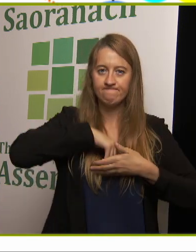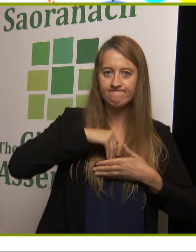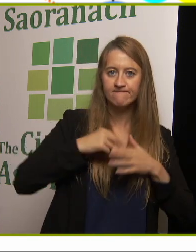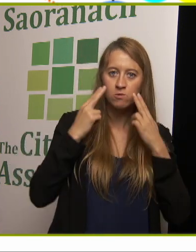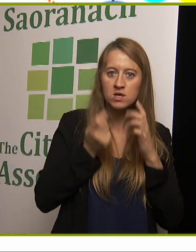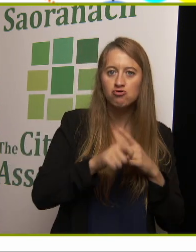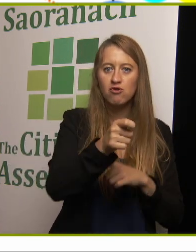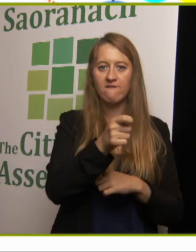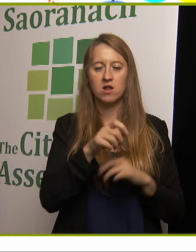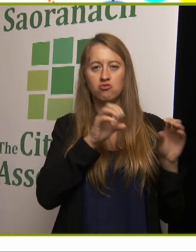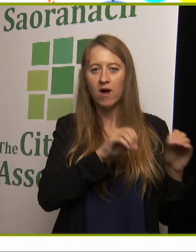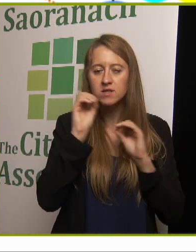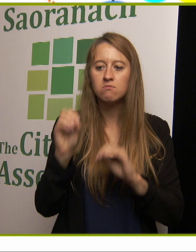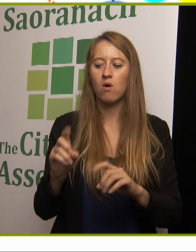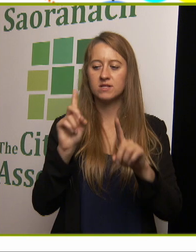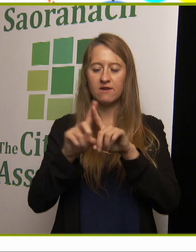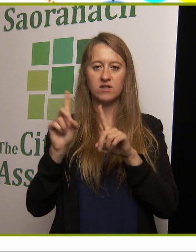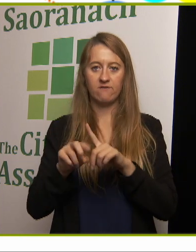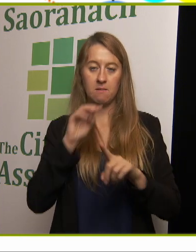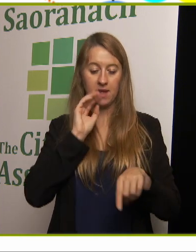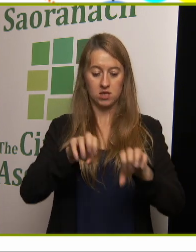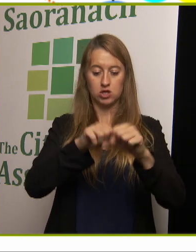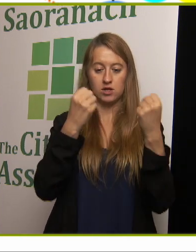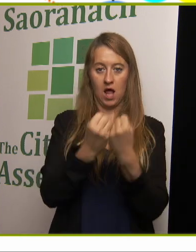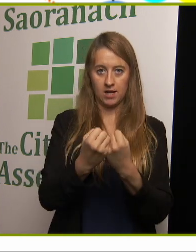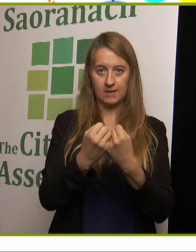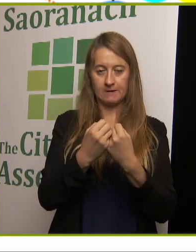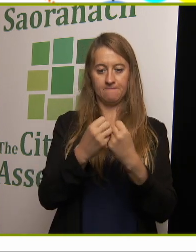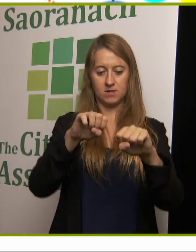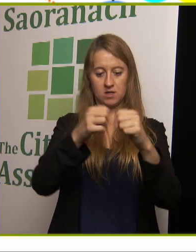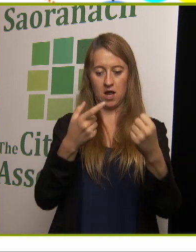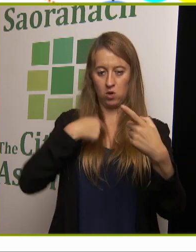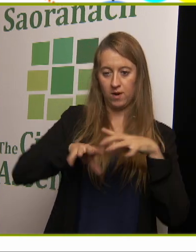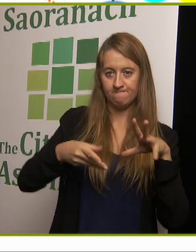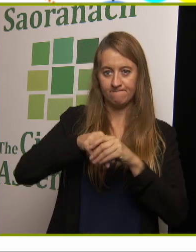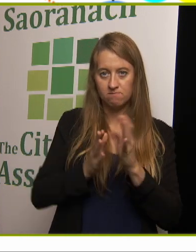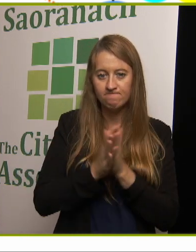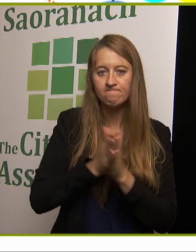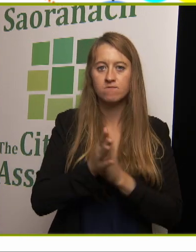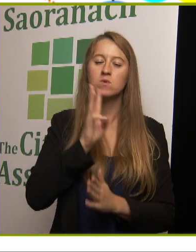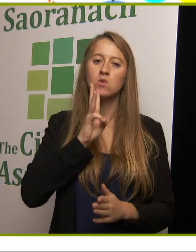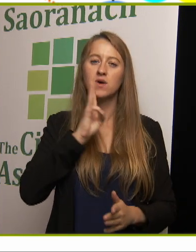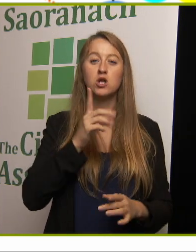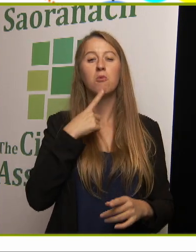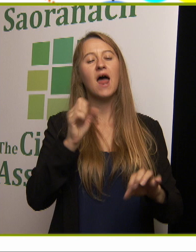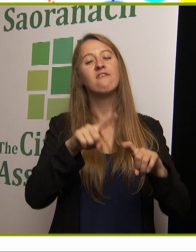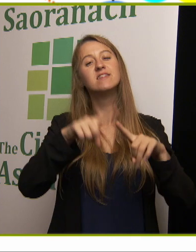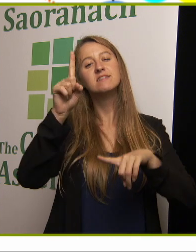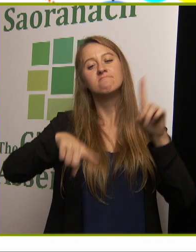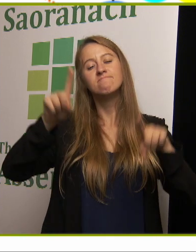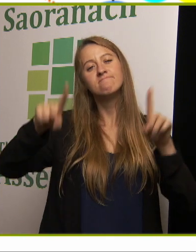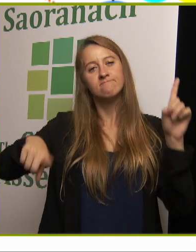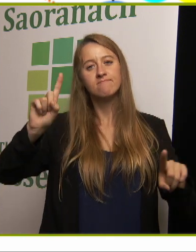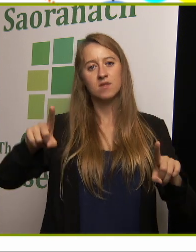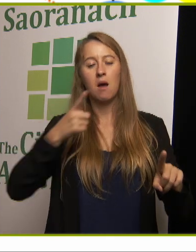transportation. These are societal drivers. They come and go. They're of different size and scale, but they're pretty much part of what makes human